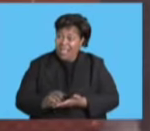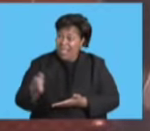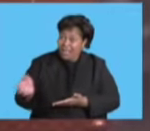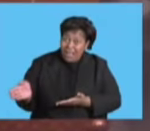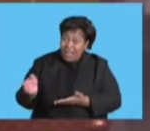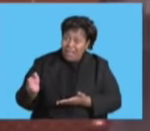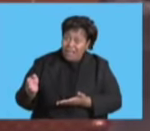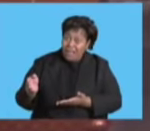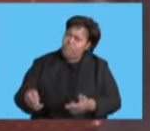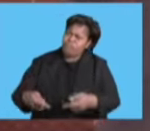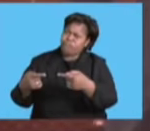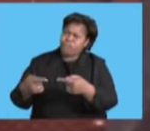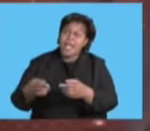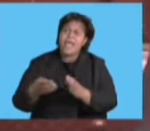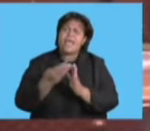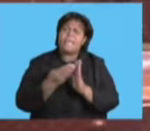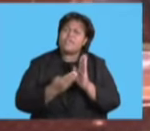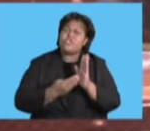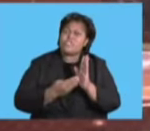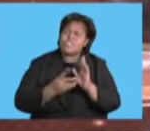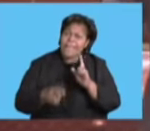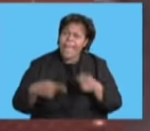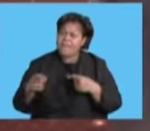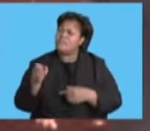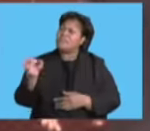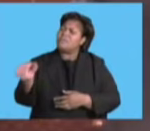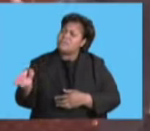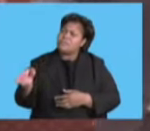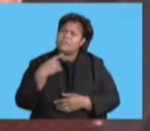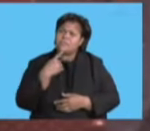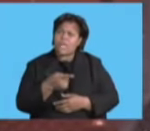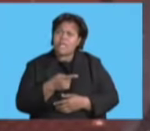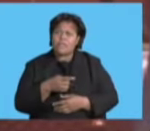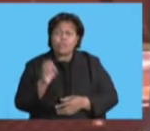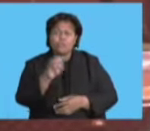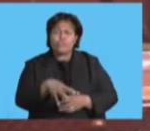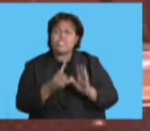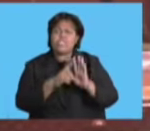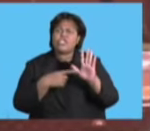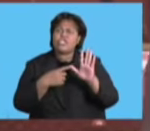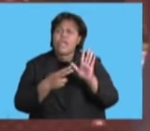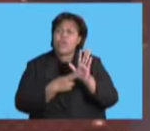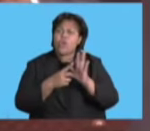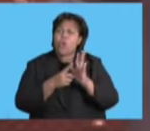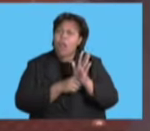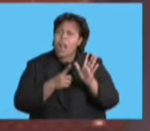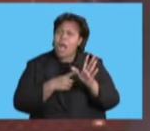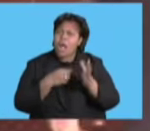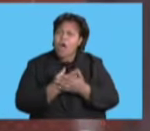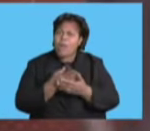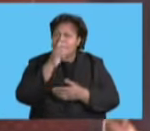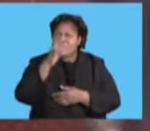budget debate, he made references to putting janola on people's head. I mean, these were